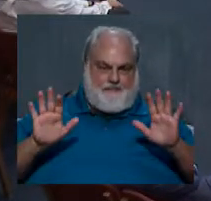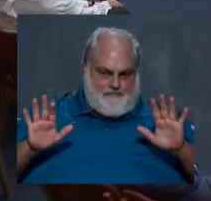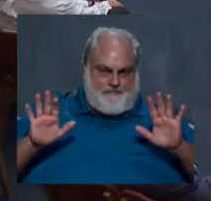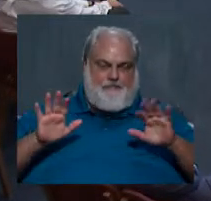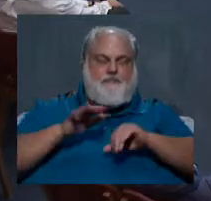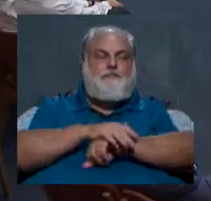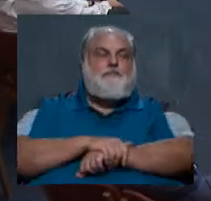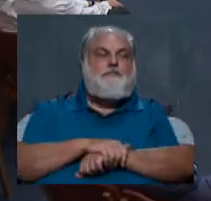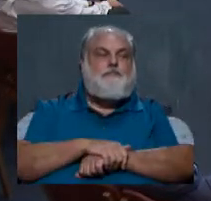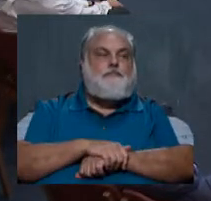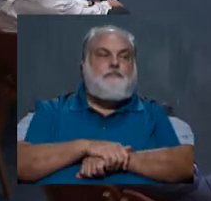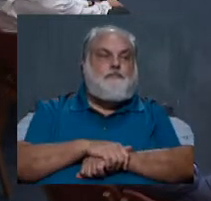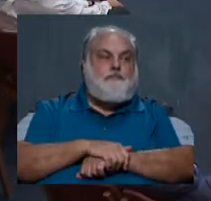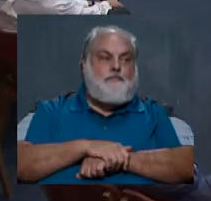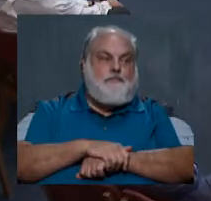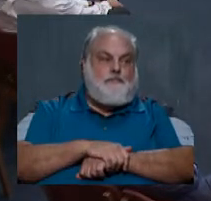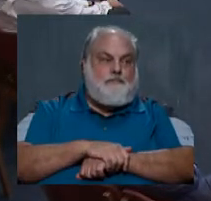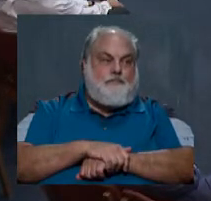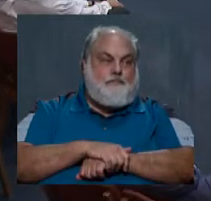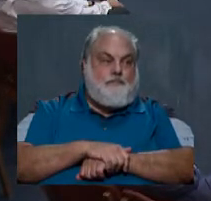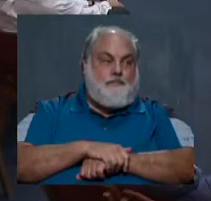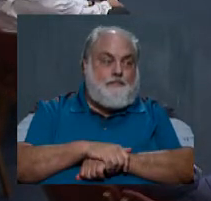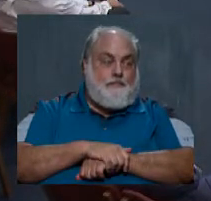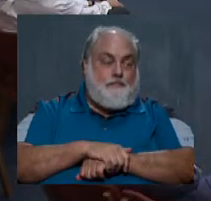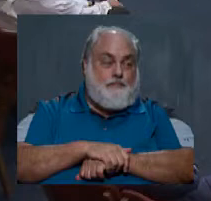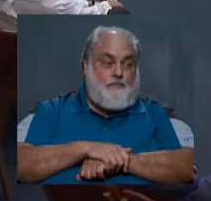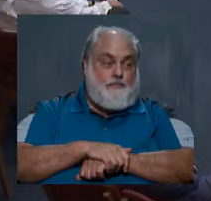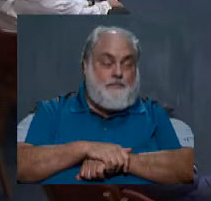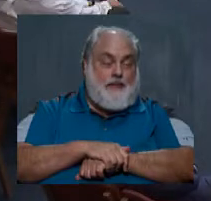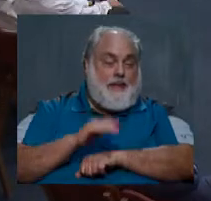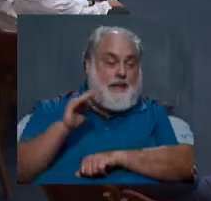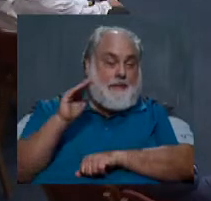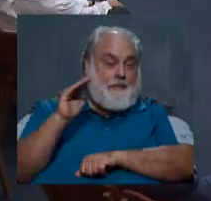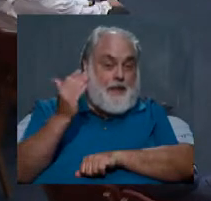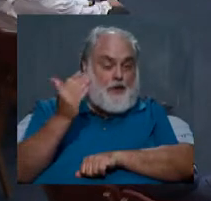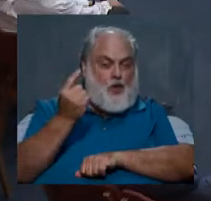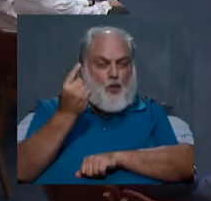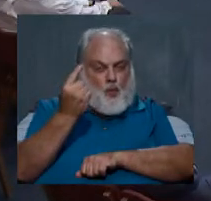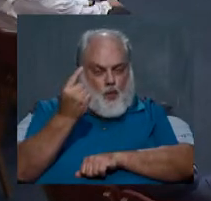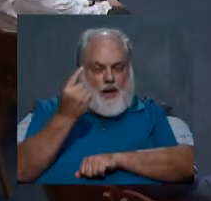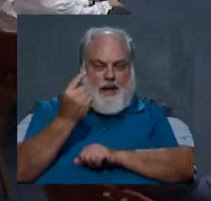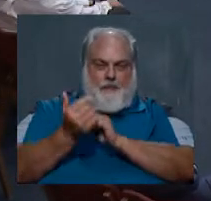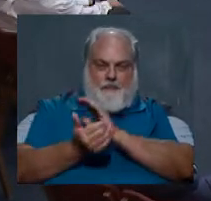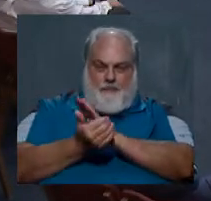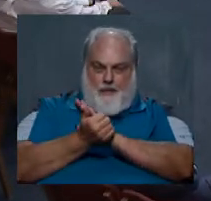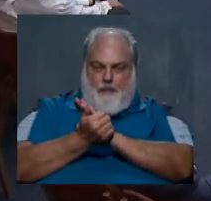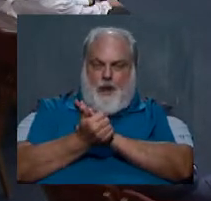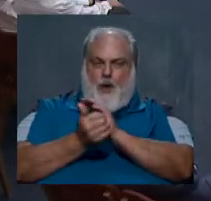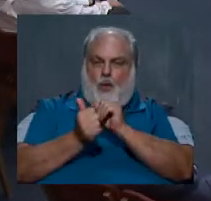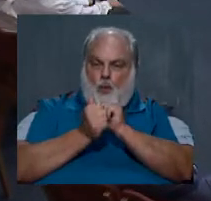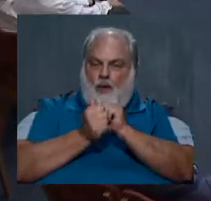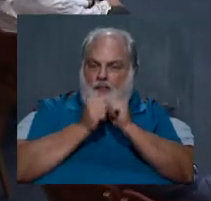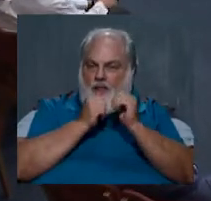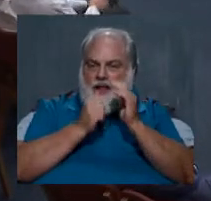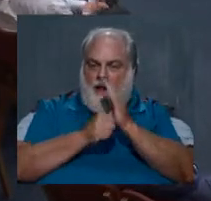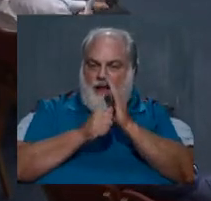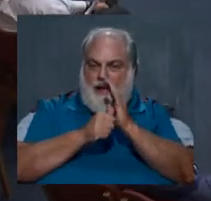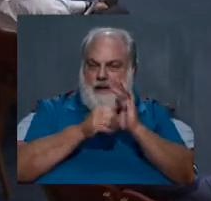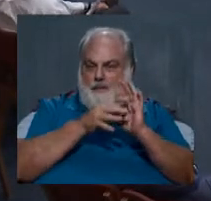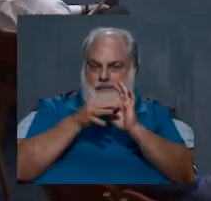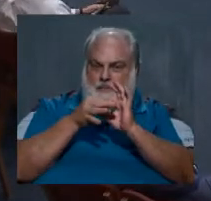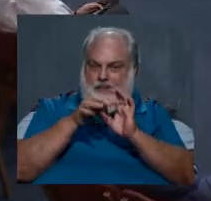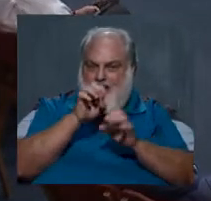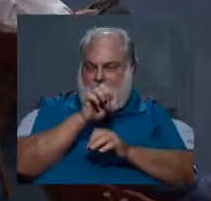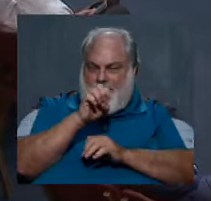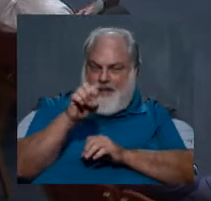Okay. So before we make a motion, then it appears that there's a distinct amendment in addition to the letter regarding the